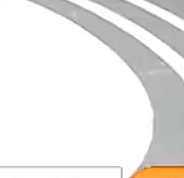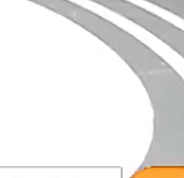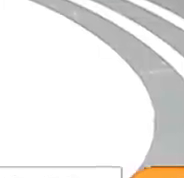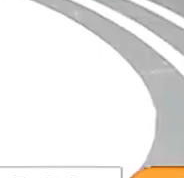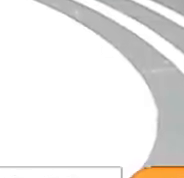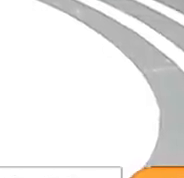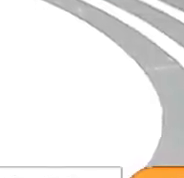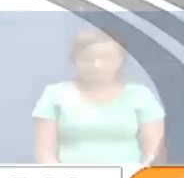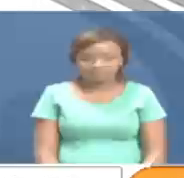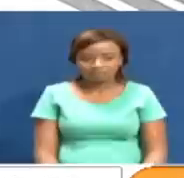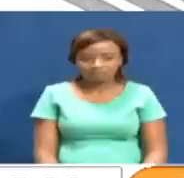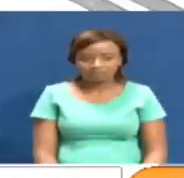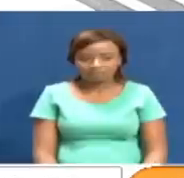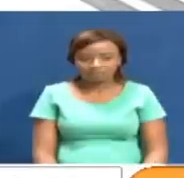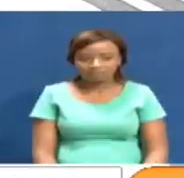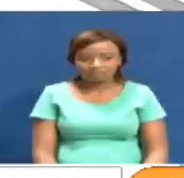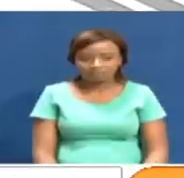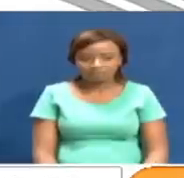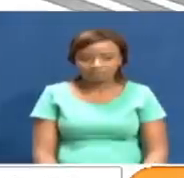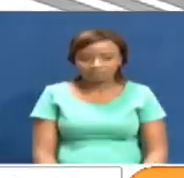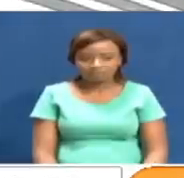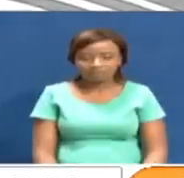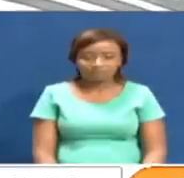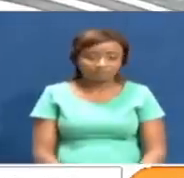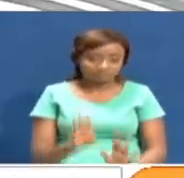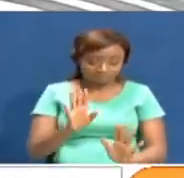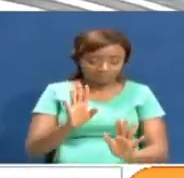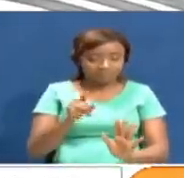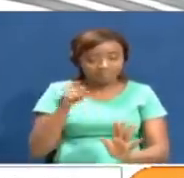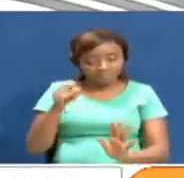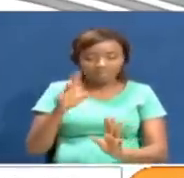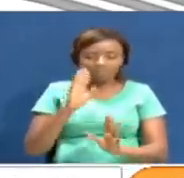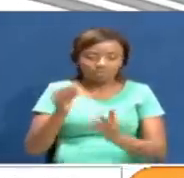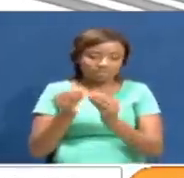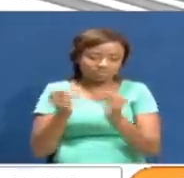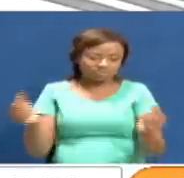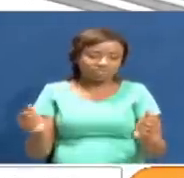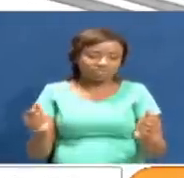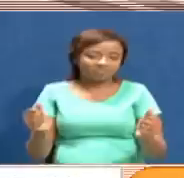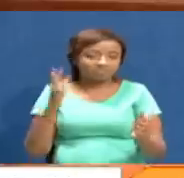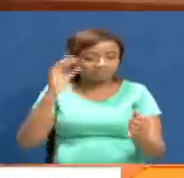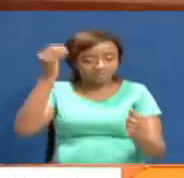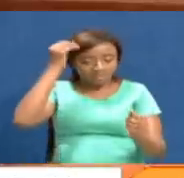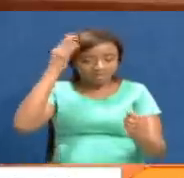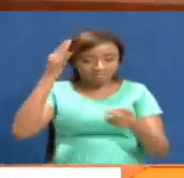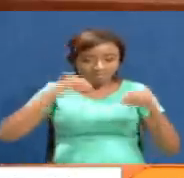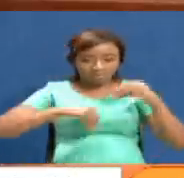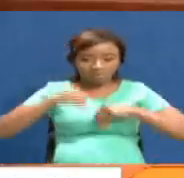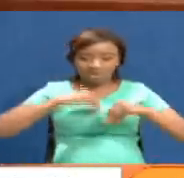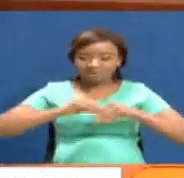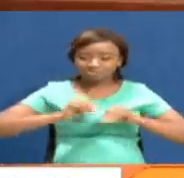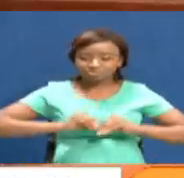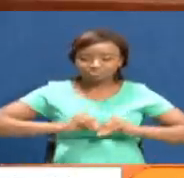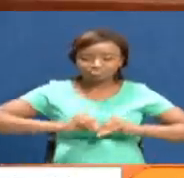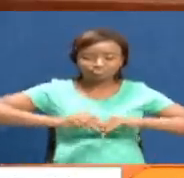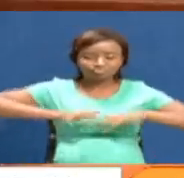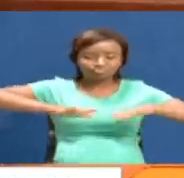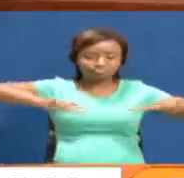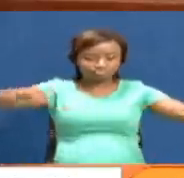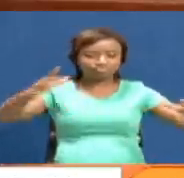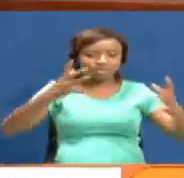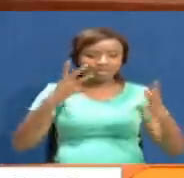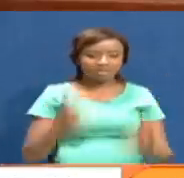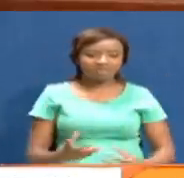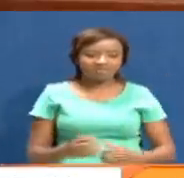million shilling. Guy. Well, we are going to take care of that. Remember, corruption was widespread.